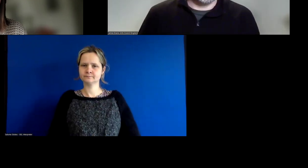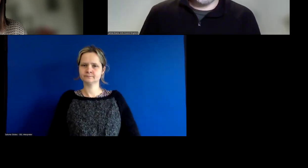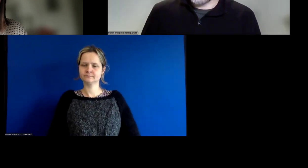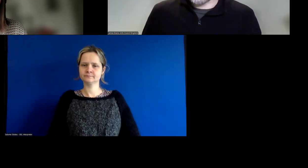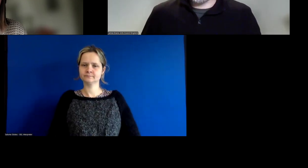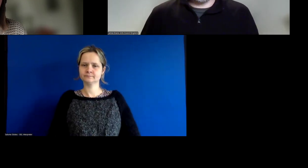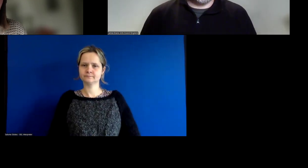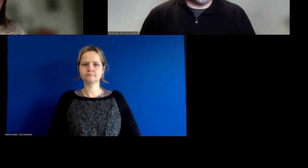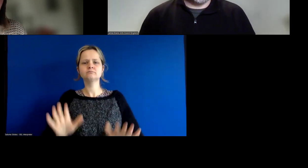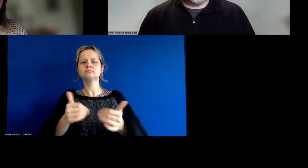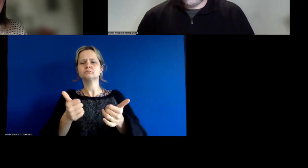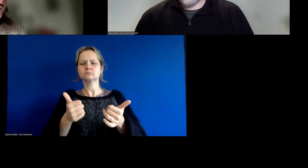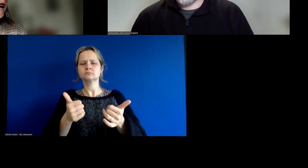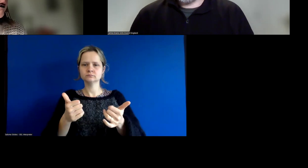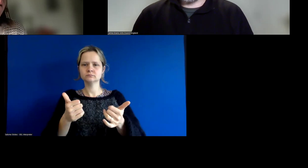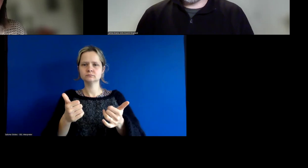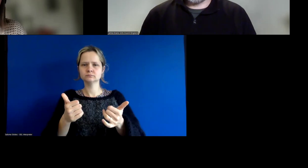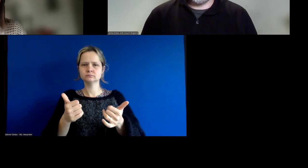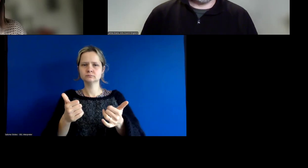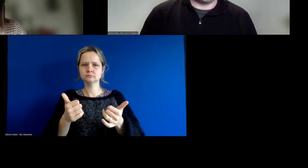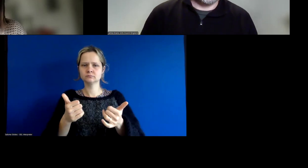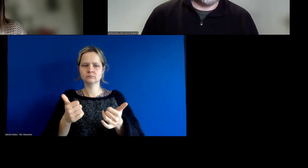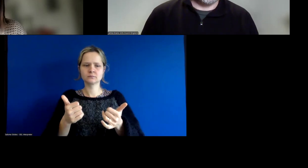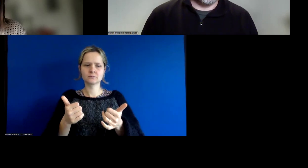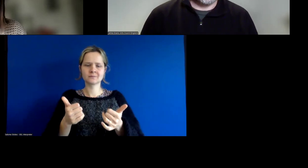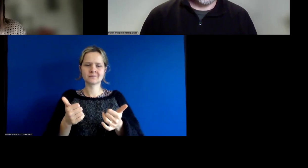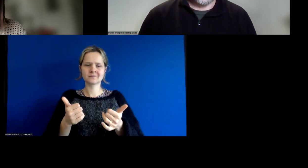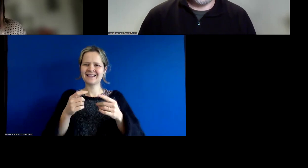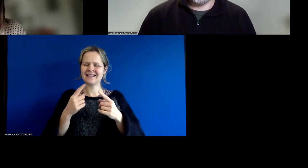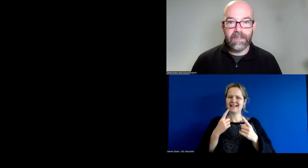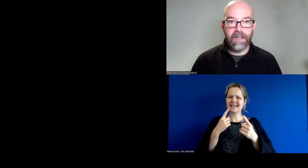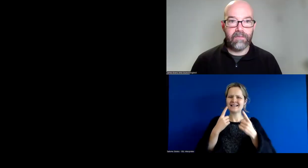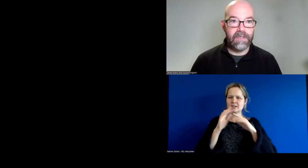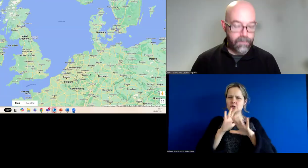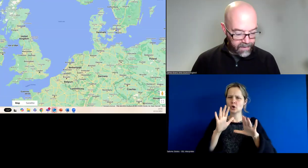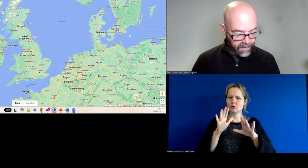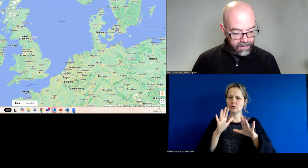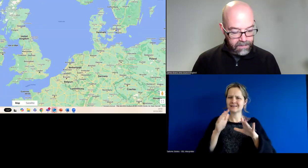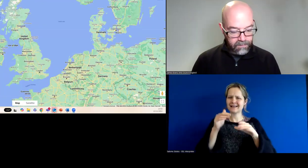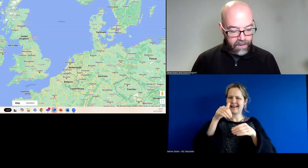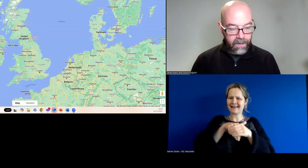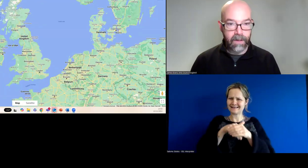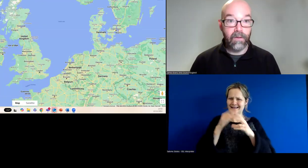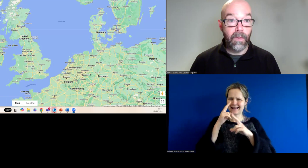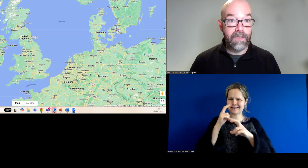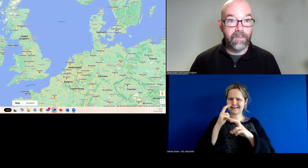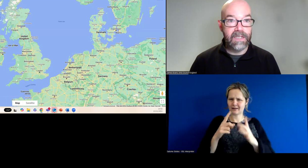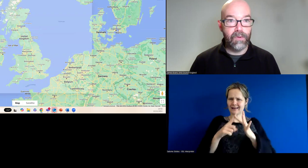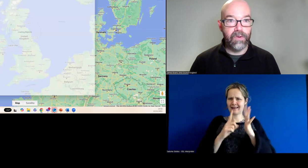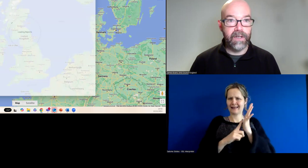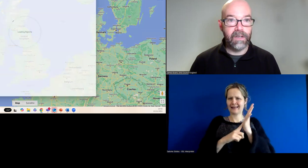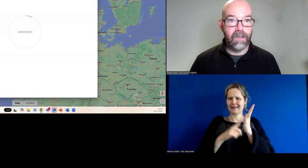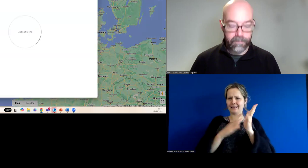Yes, Illuminate data is not currently in the Explorer. It's definitely something that we're going